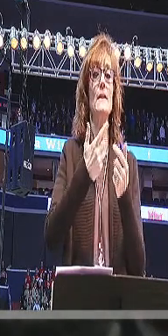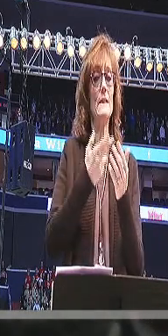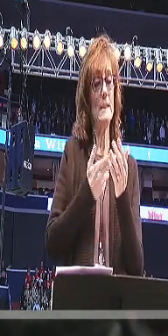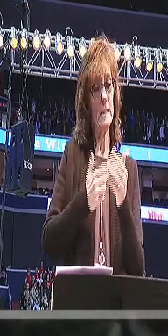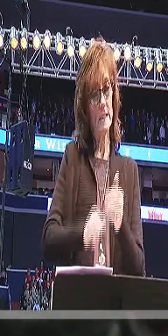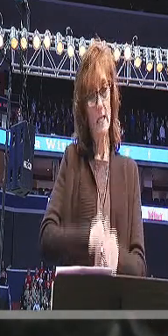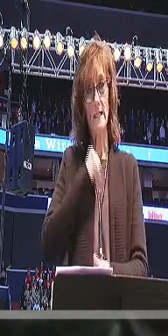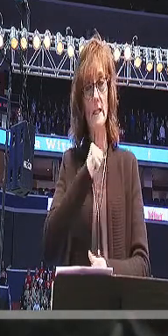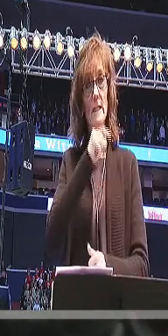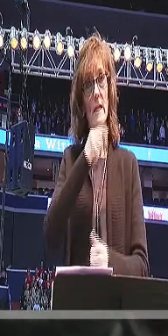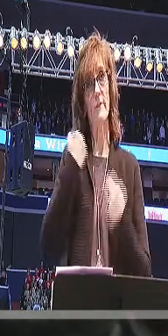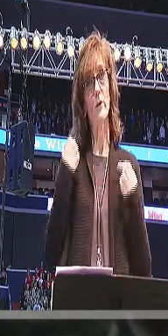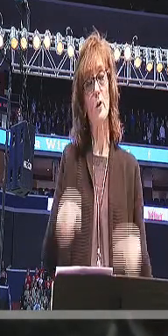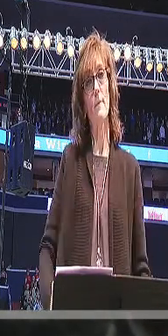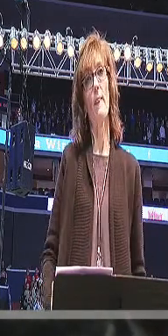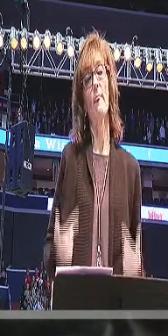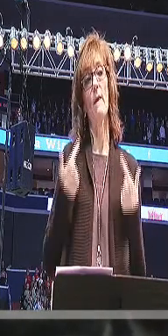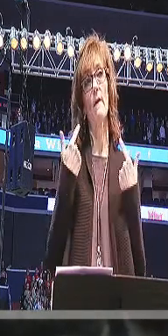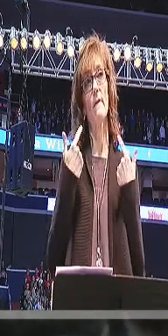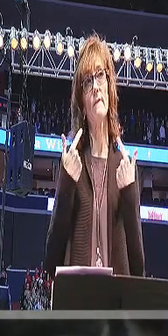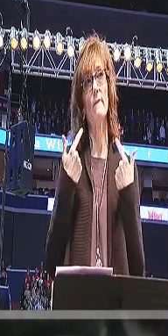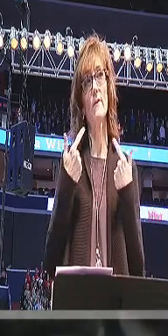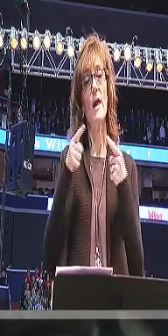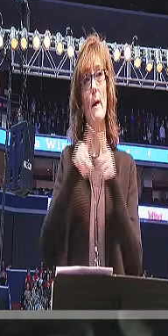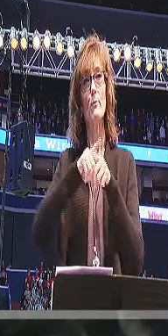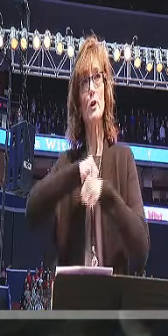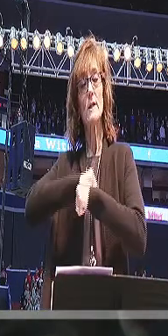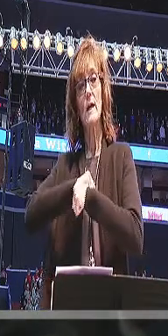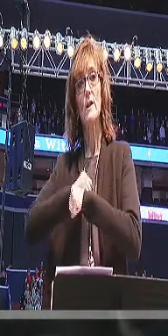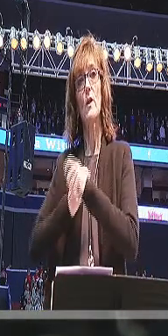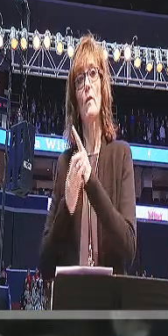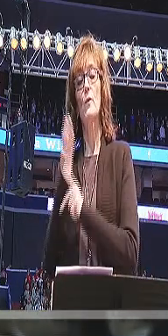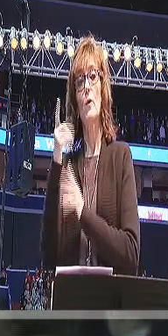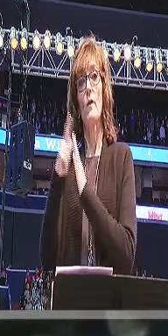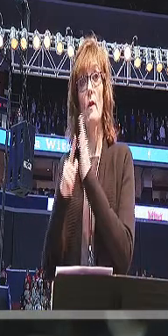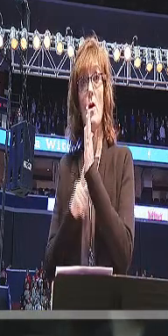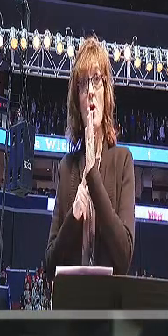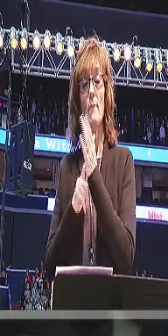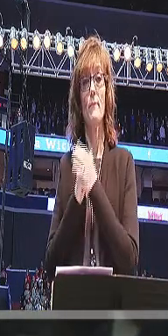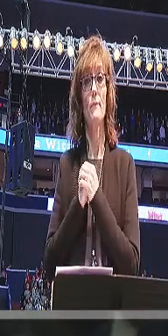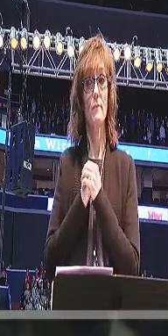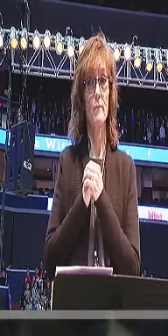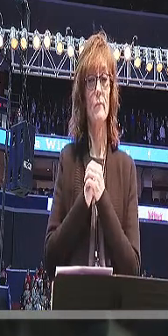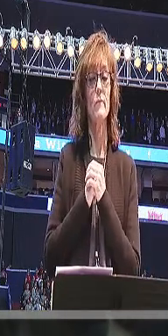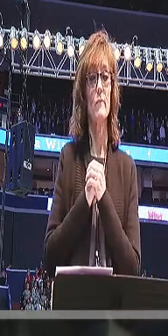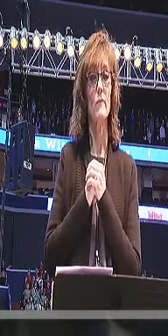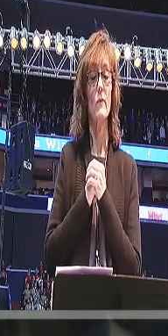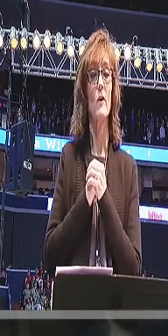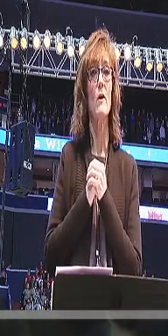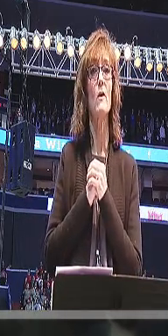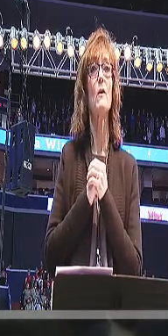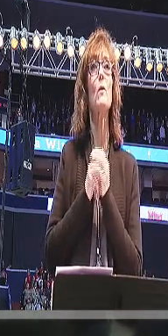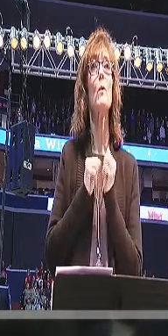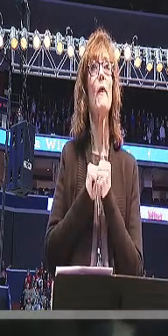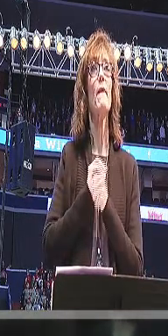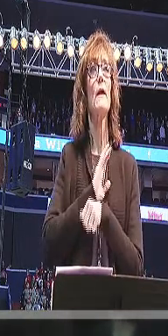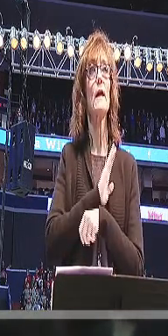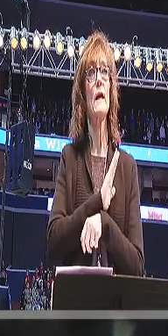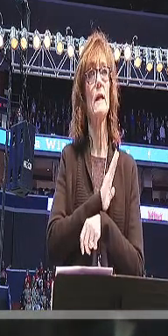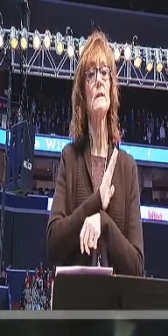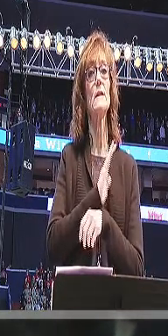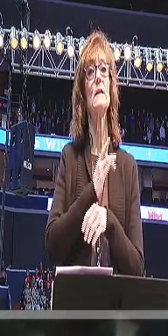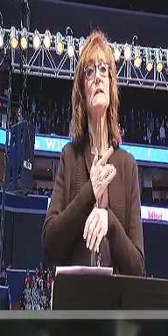its protection through adequate legal measures. With these sentiments, the Holy